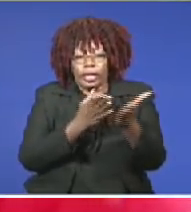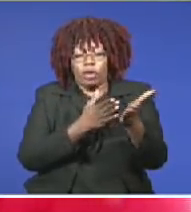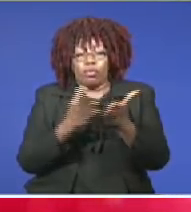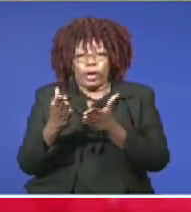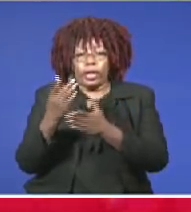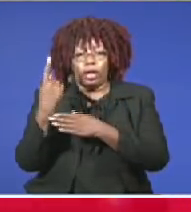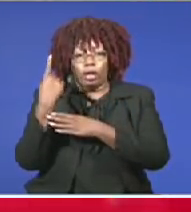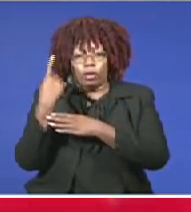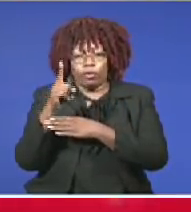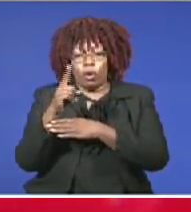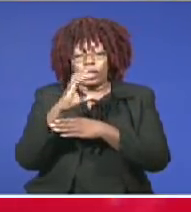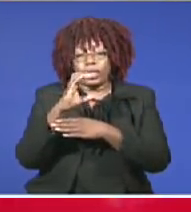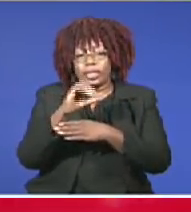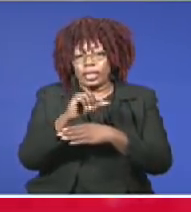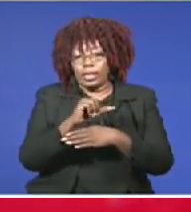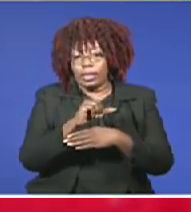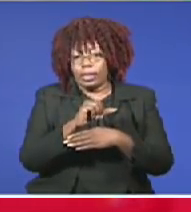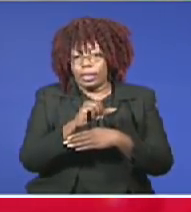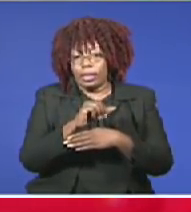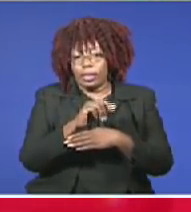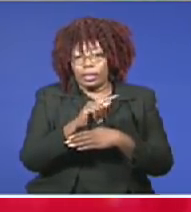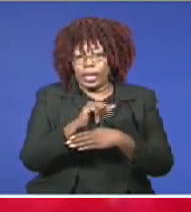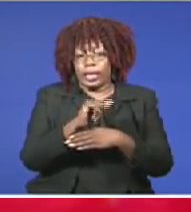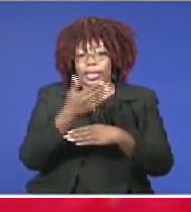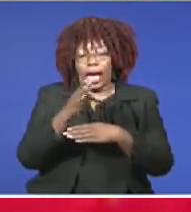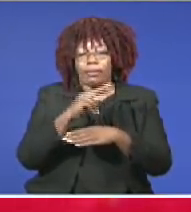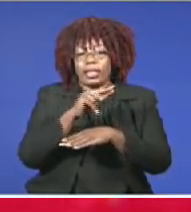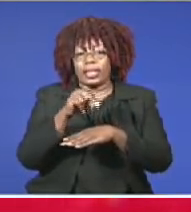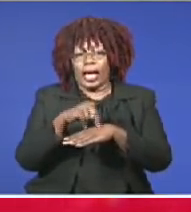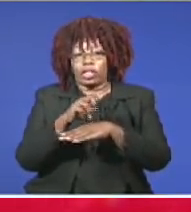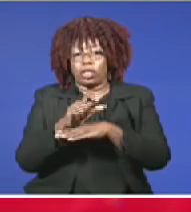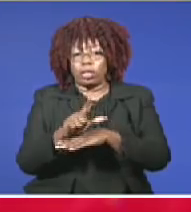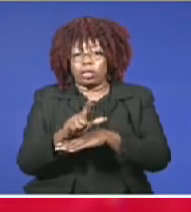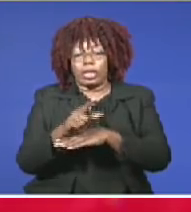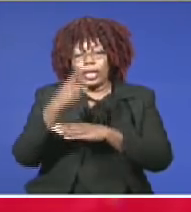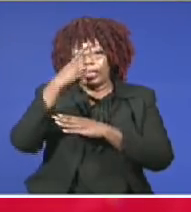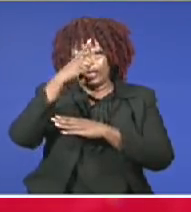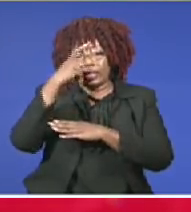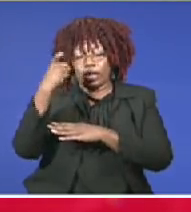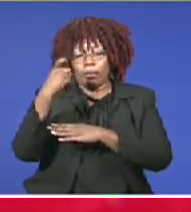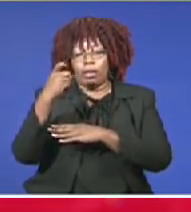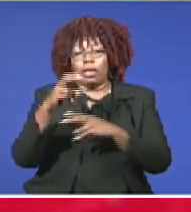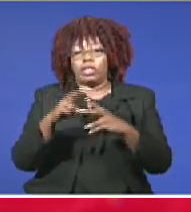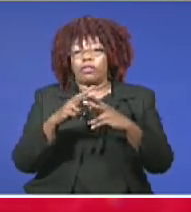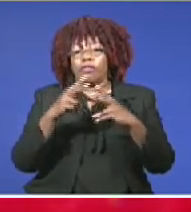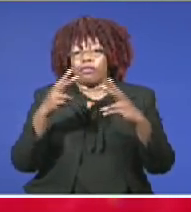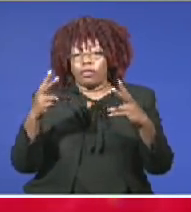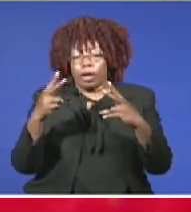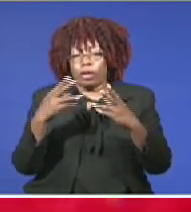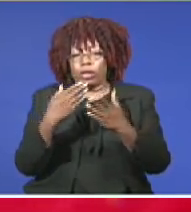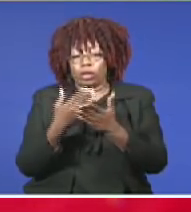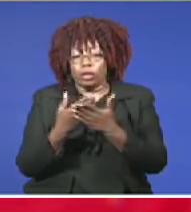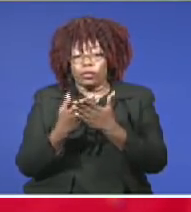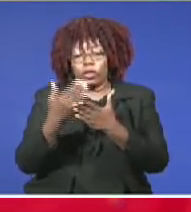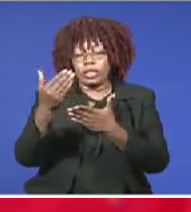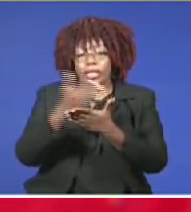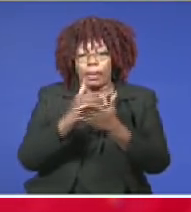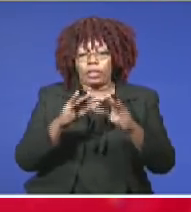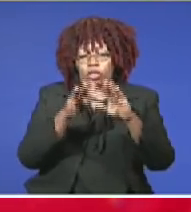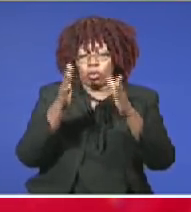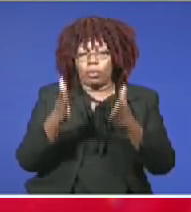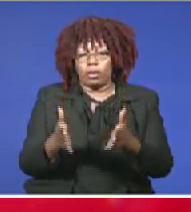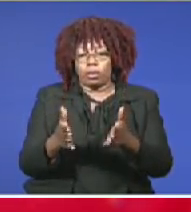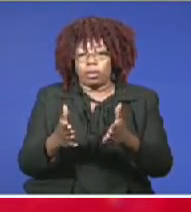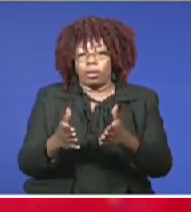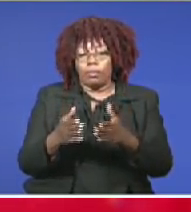also for CC Can. That's coming up after Nationals, so this summer is very, very, very huge for some swimmers. And